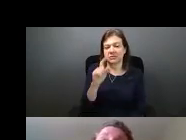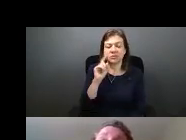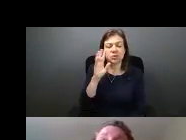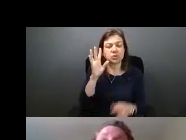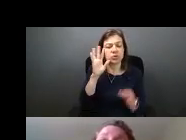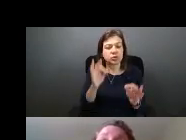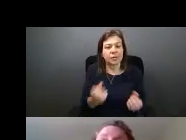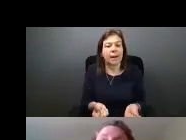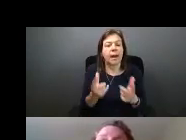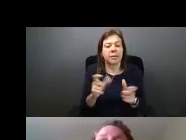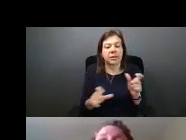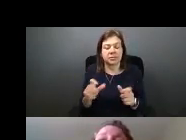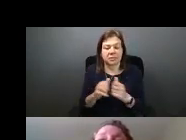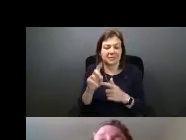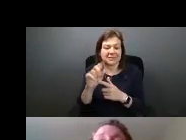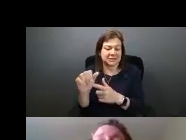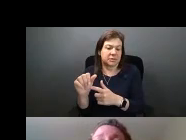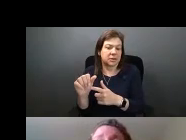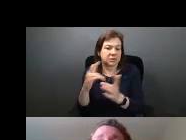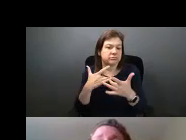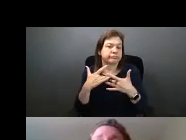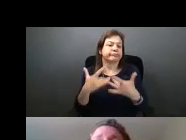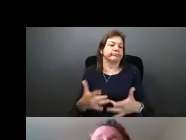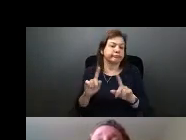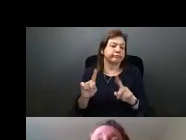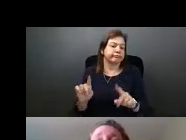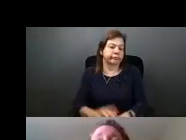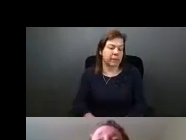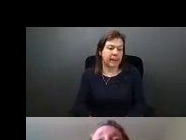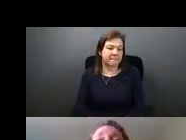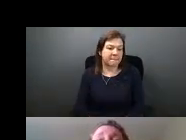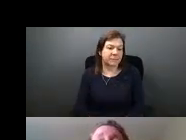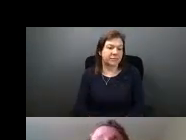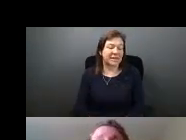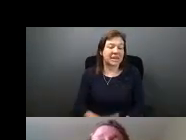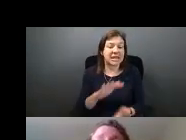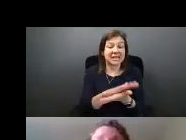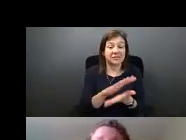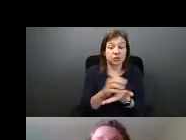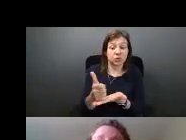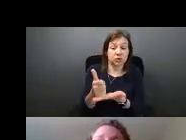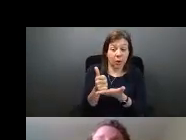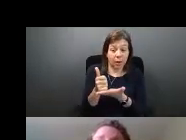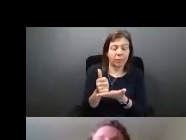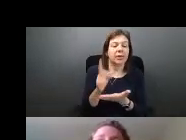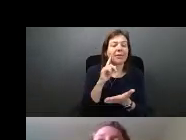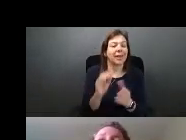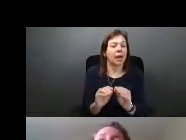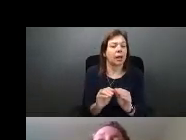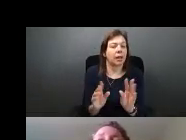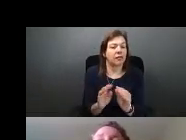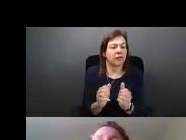of students with disabilities typically attending. If schools are helping you, clarify with